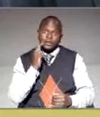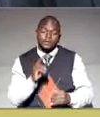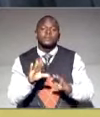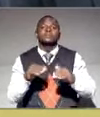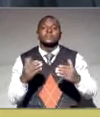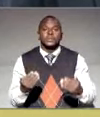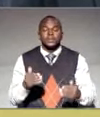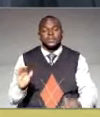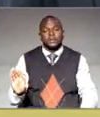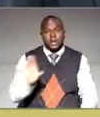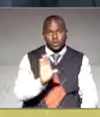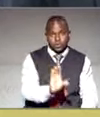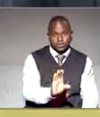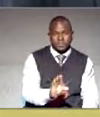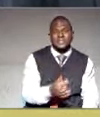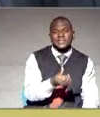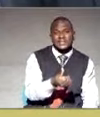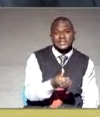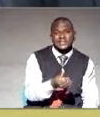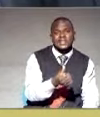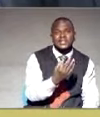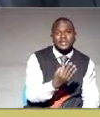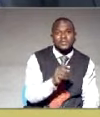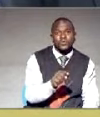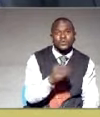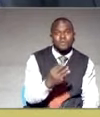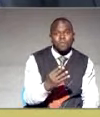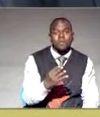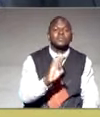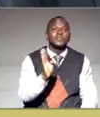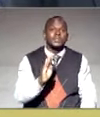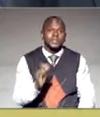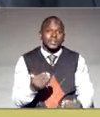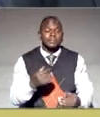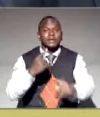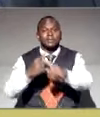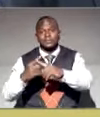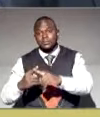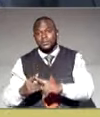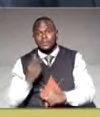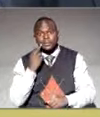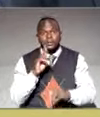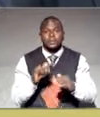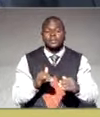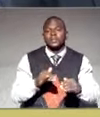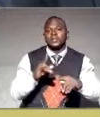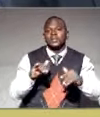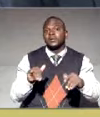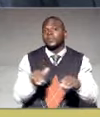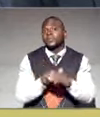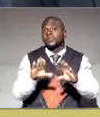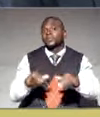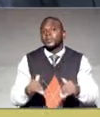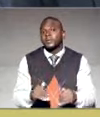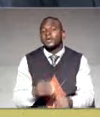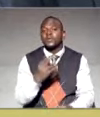of allocation, 63.4 billion, for us when we were calculating, we found out actually that on an average an MP is going to get 140